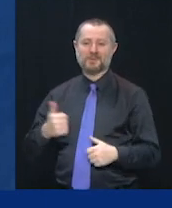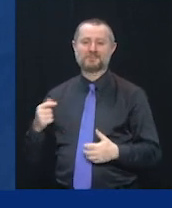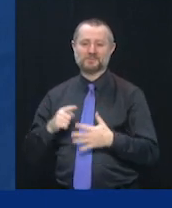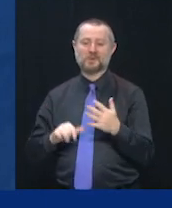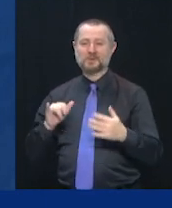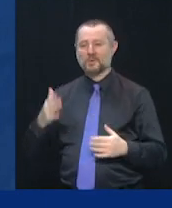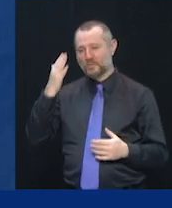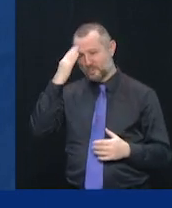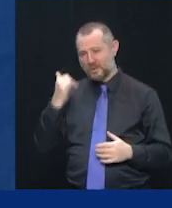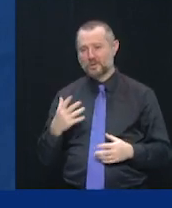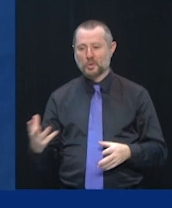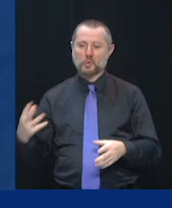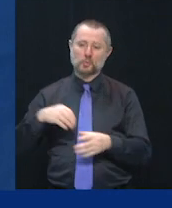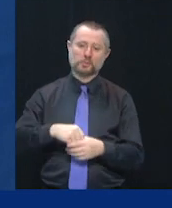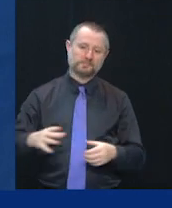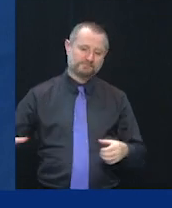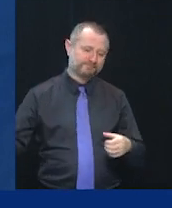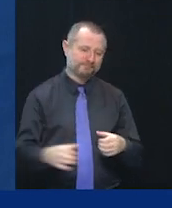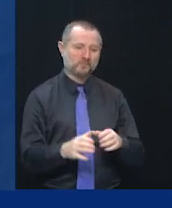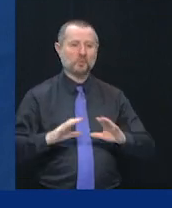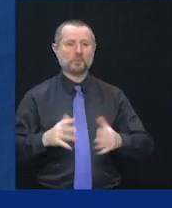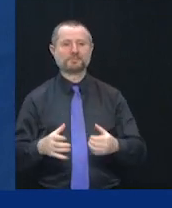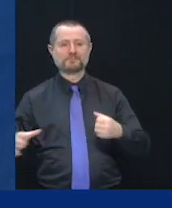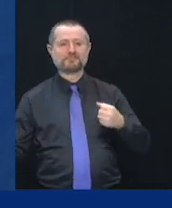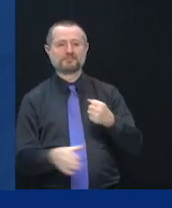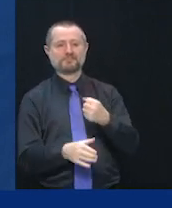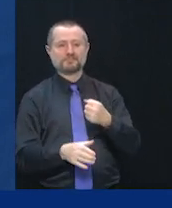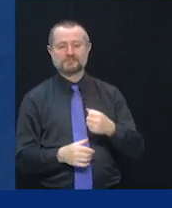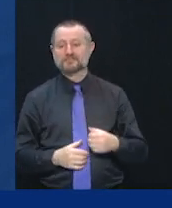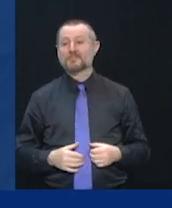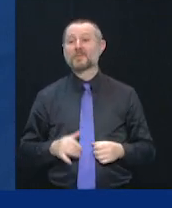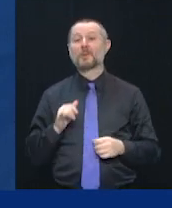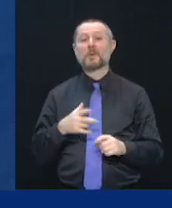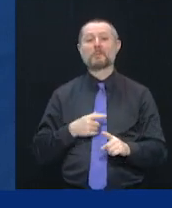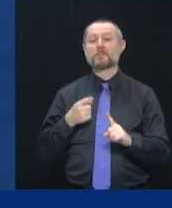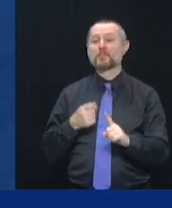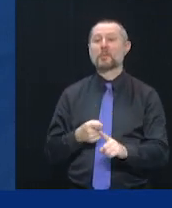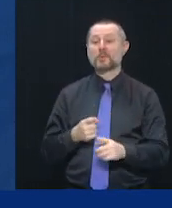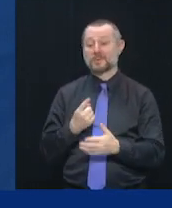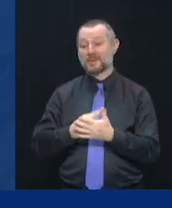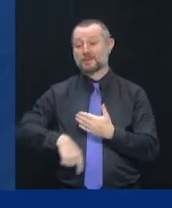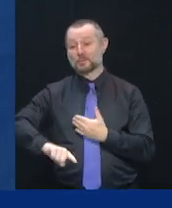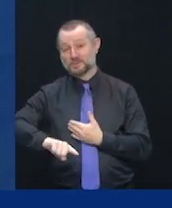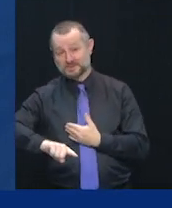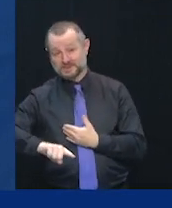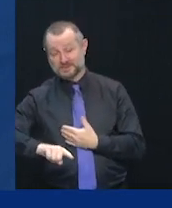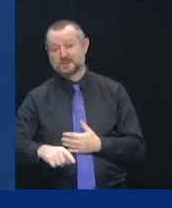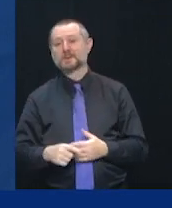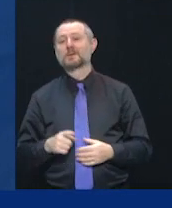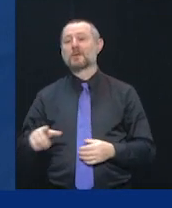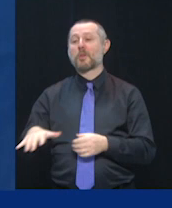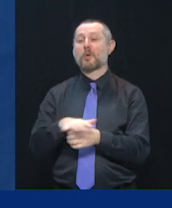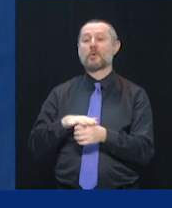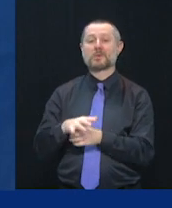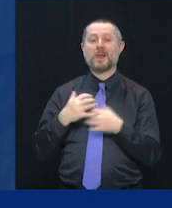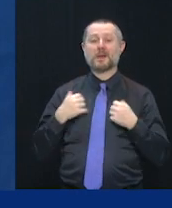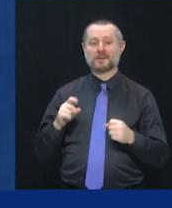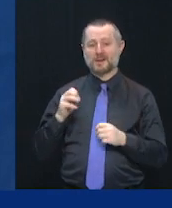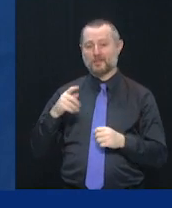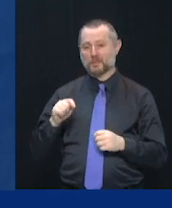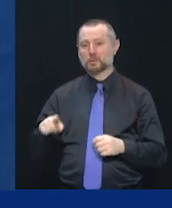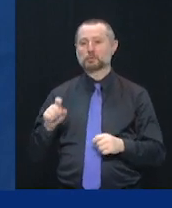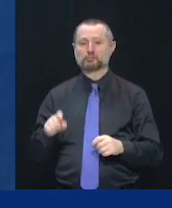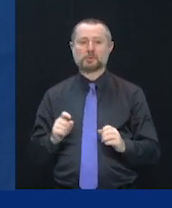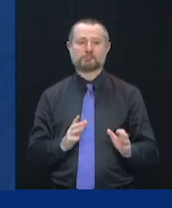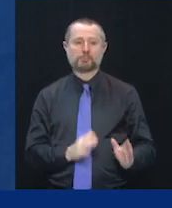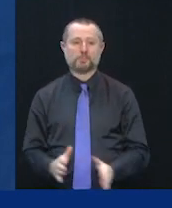this decision. We have 1 week. Local health departments start preparing for it, think about it. We're